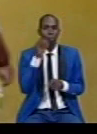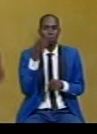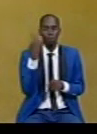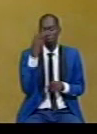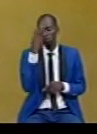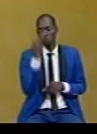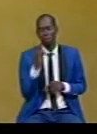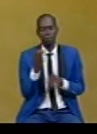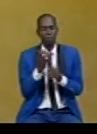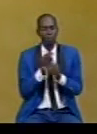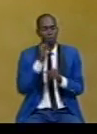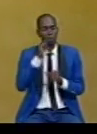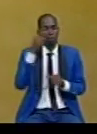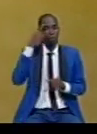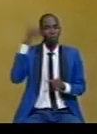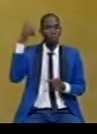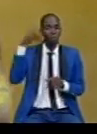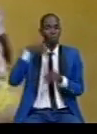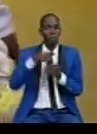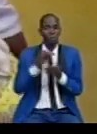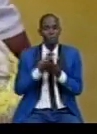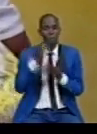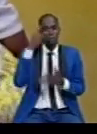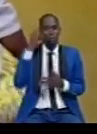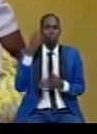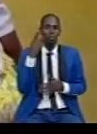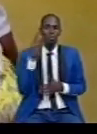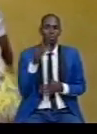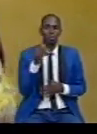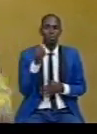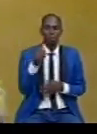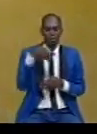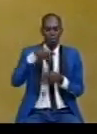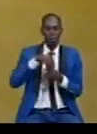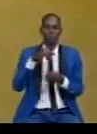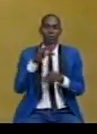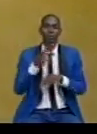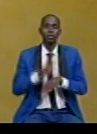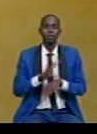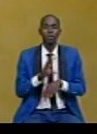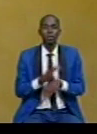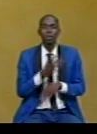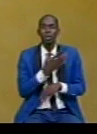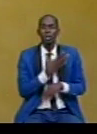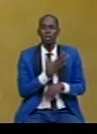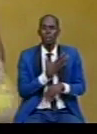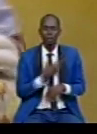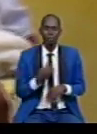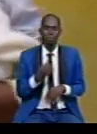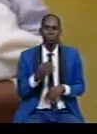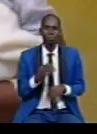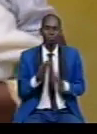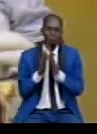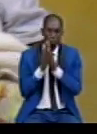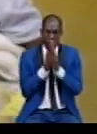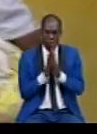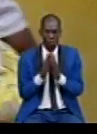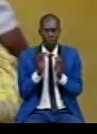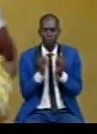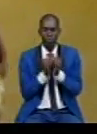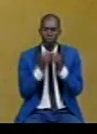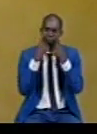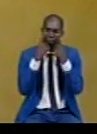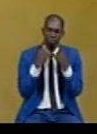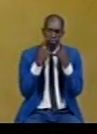dream. On that dream, I saw myself inside church. I've been praying and weeping.